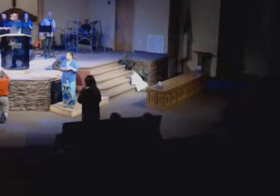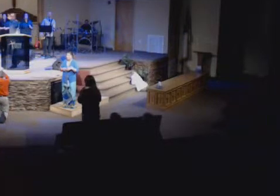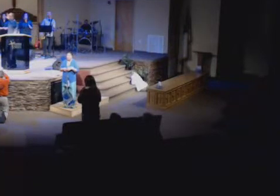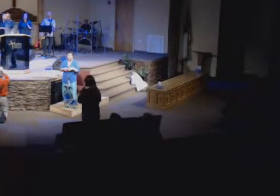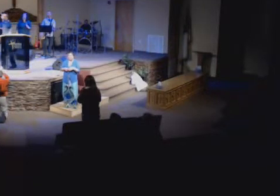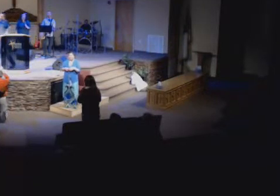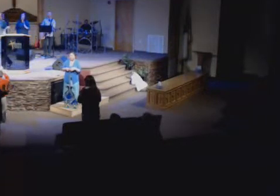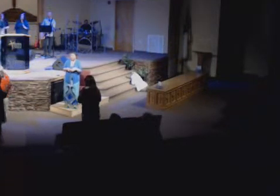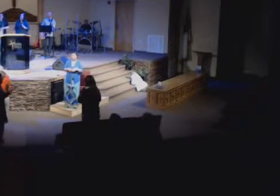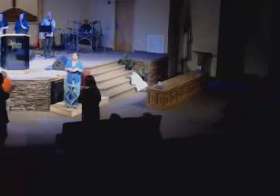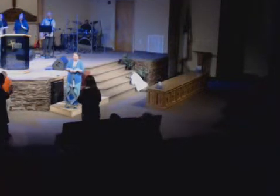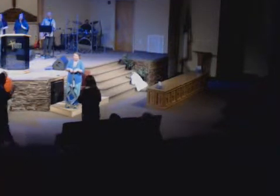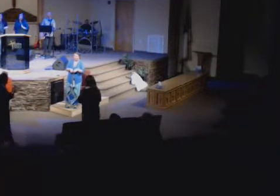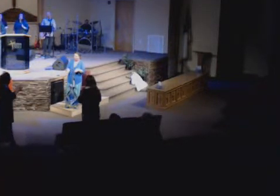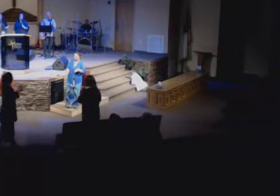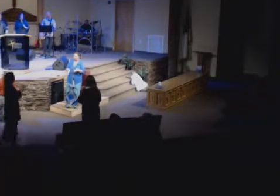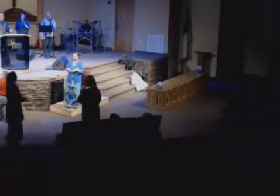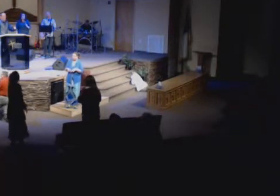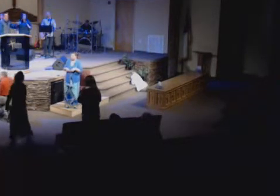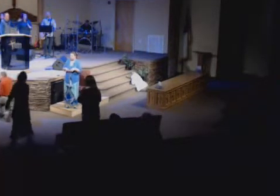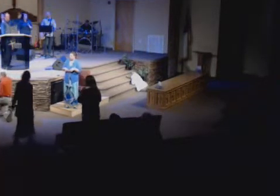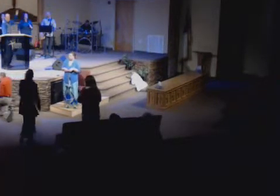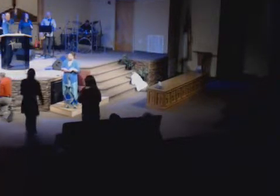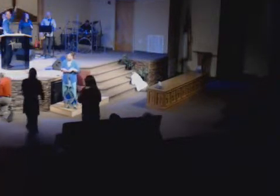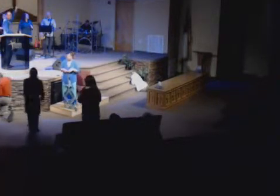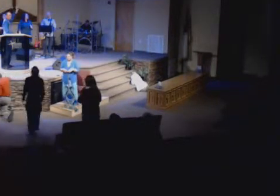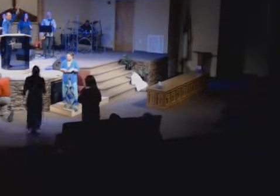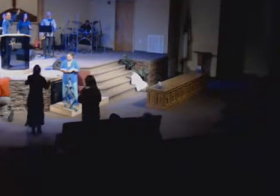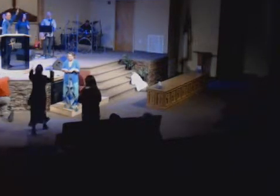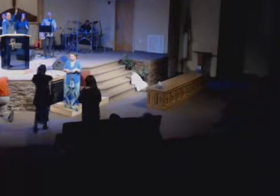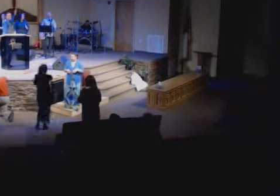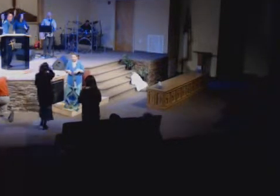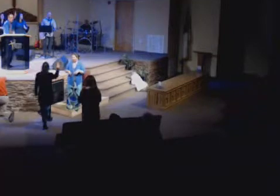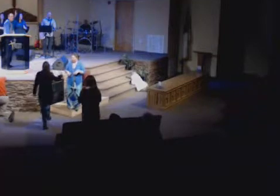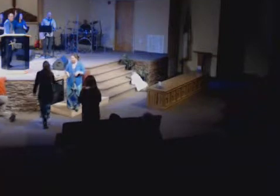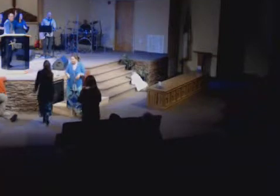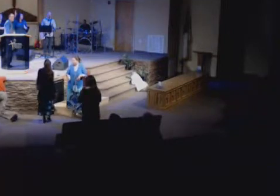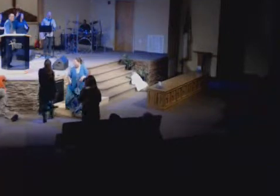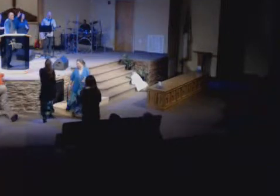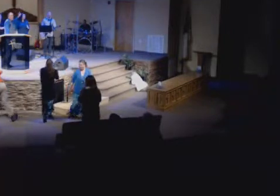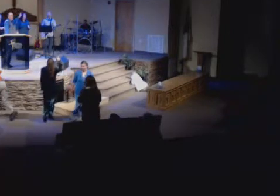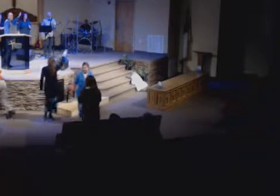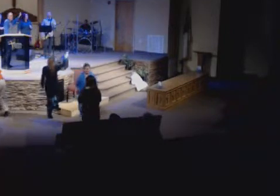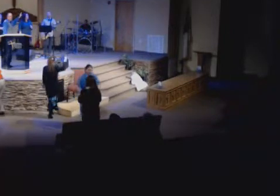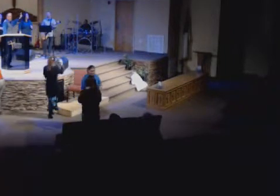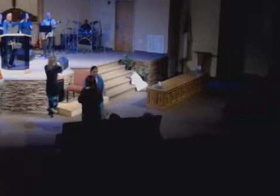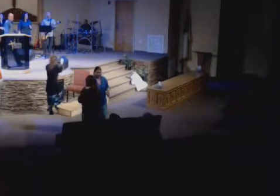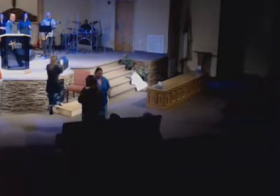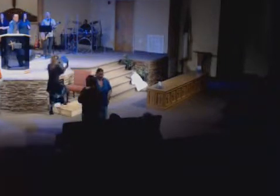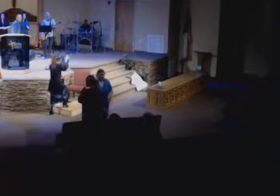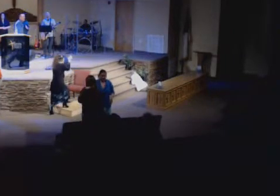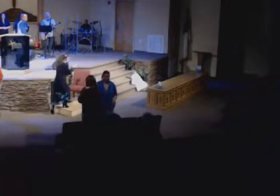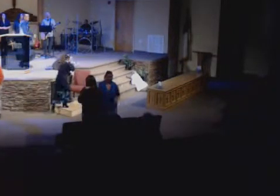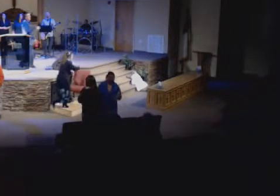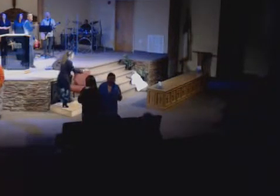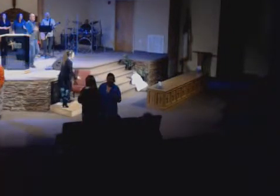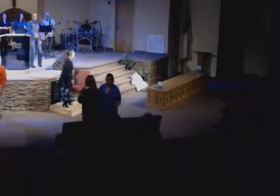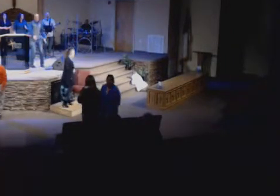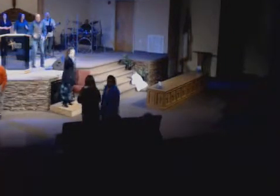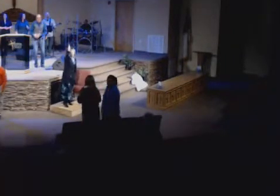have possibly hindered our relationship with God. Jesus Christ, our King, I said he conquered it on Calvary's hill. Amen.